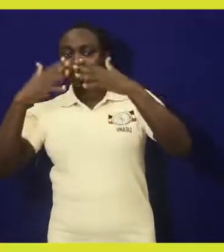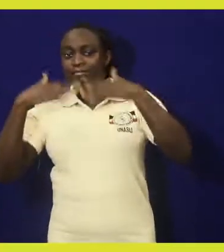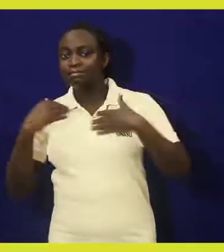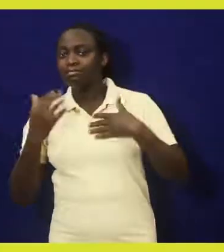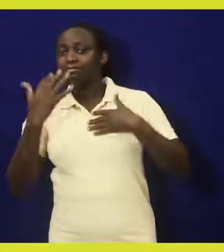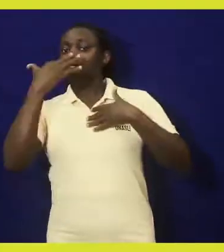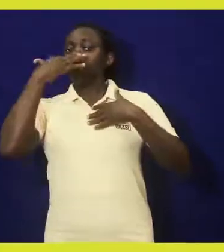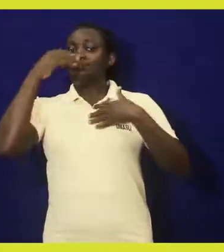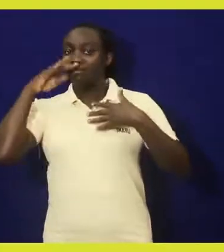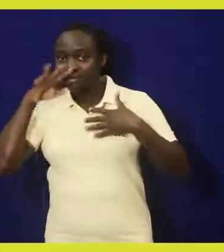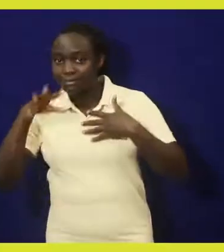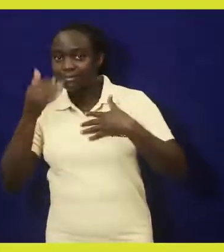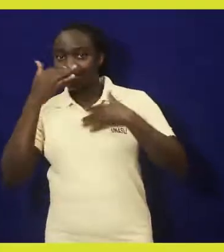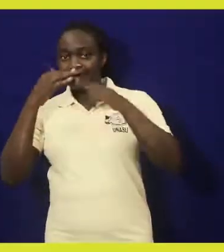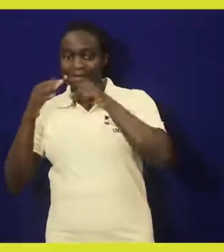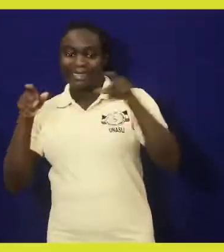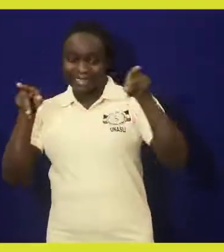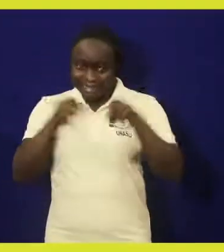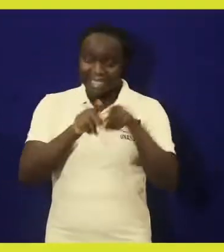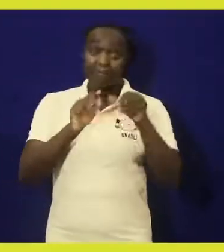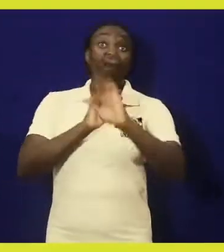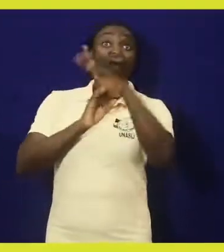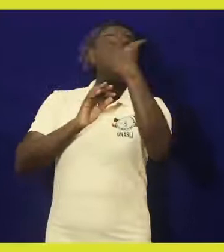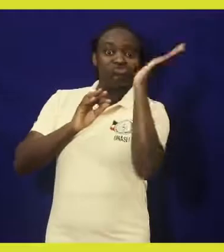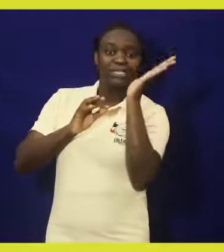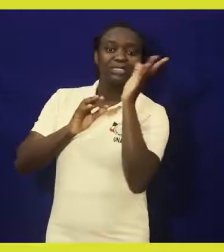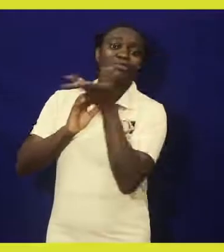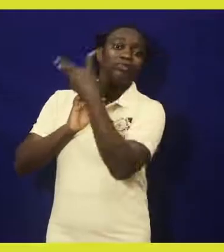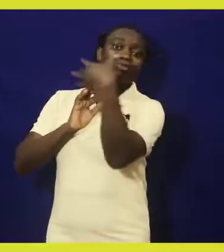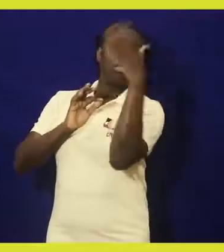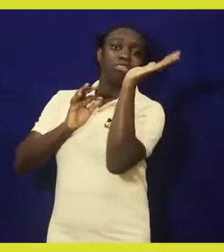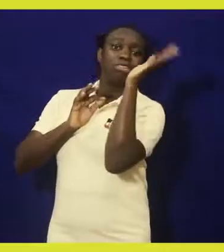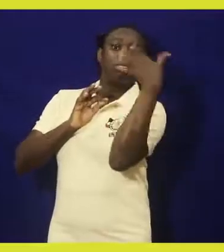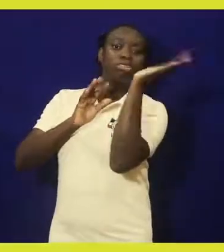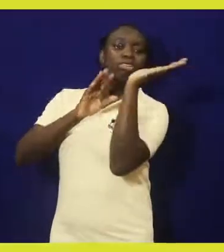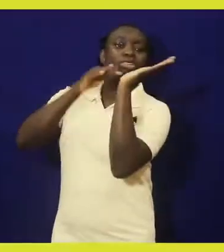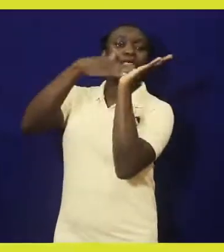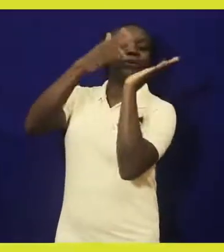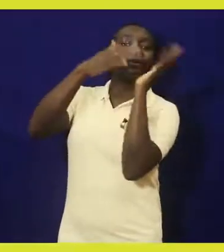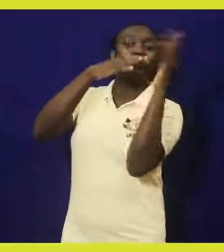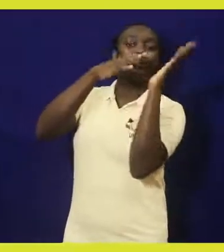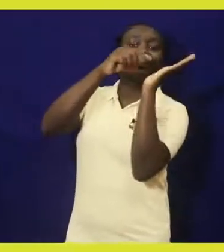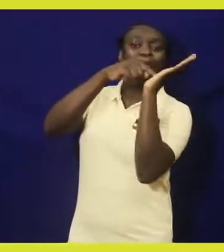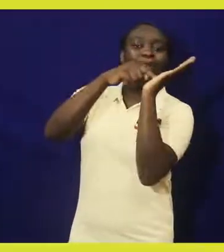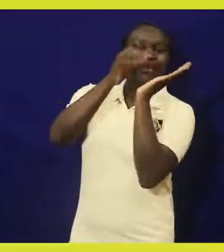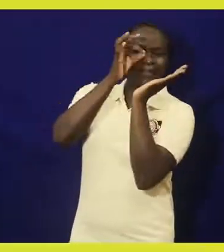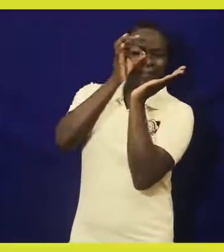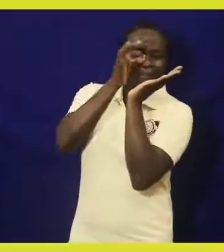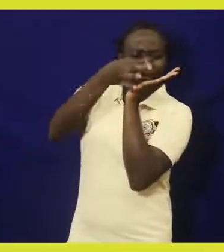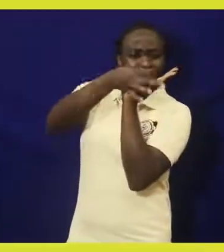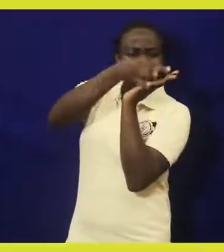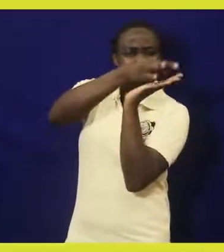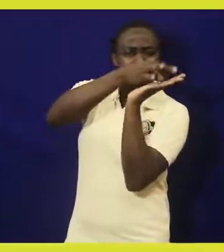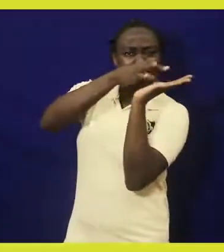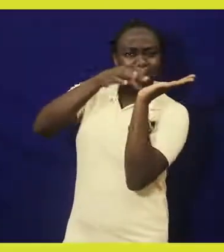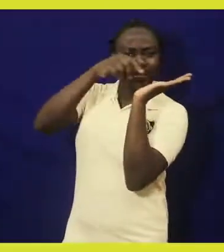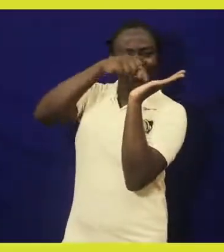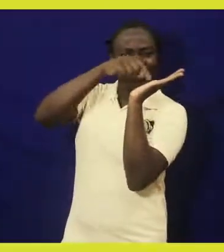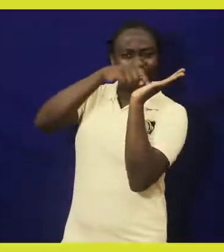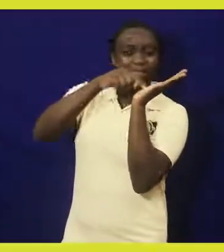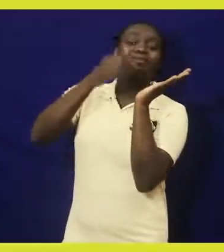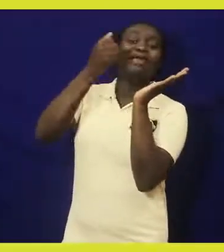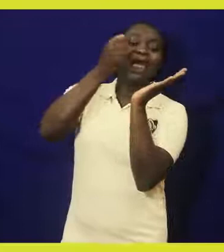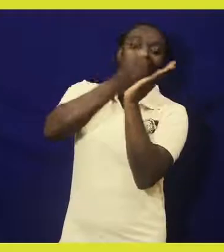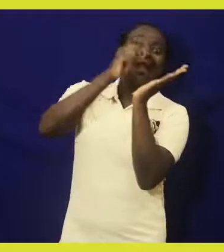breathe using small holes called the stomata. If